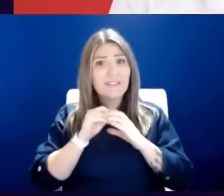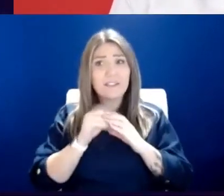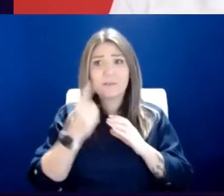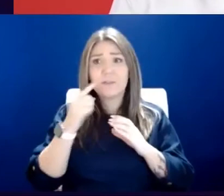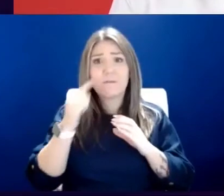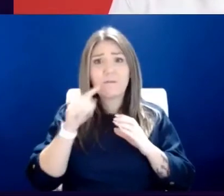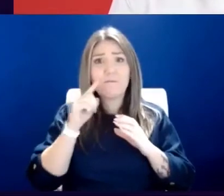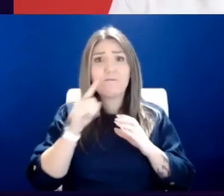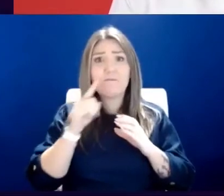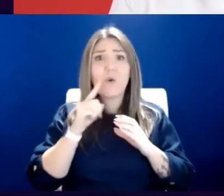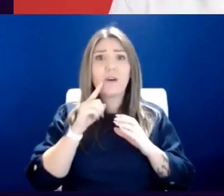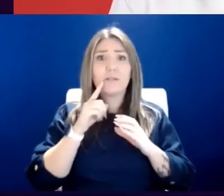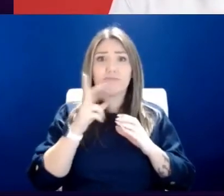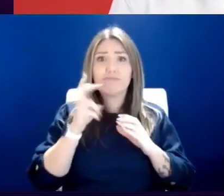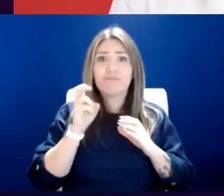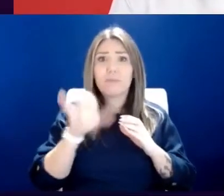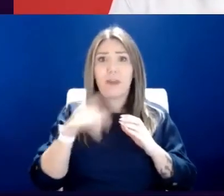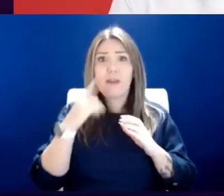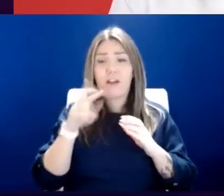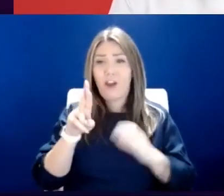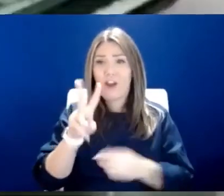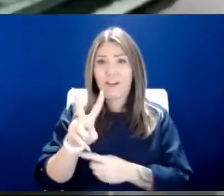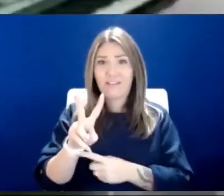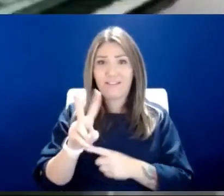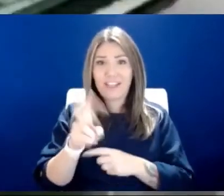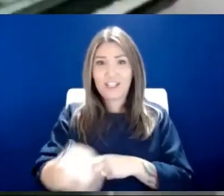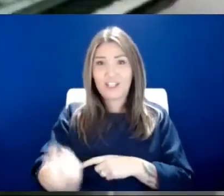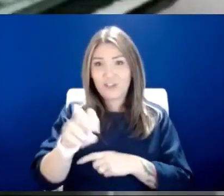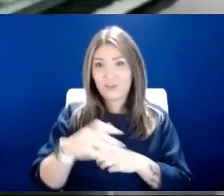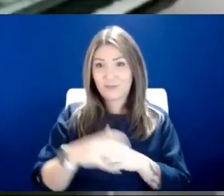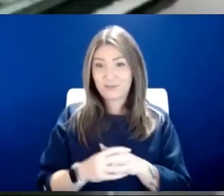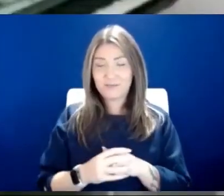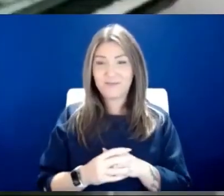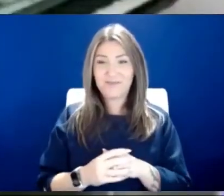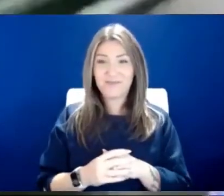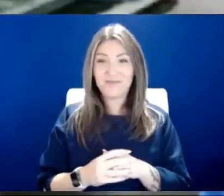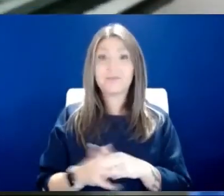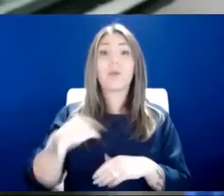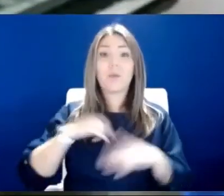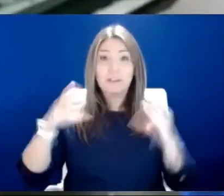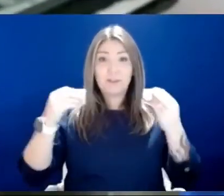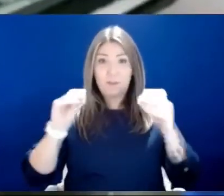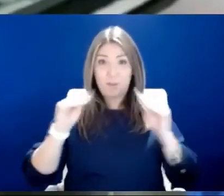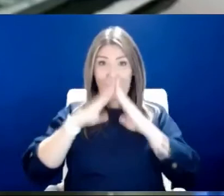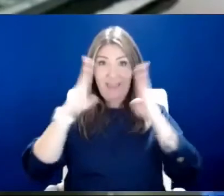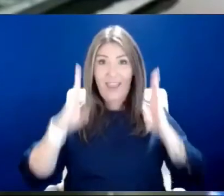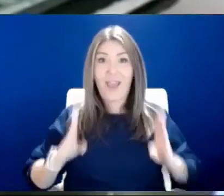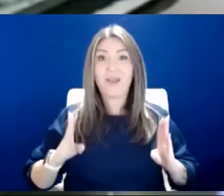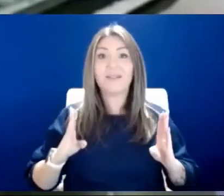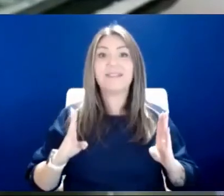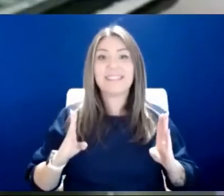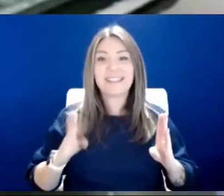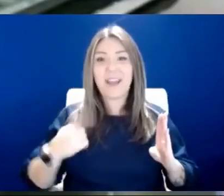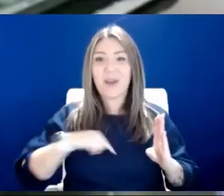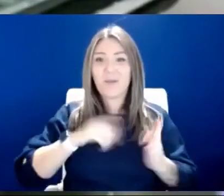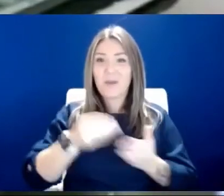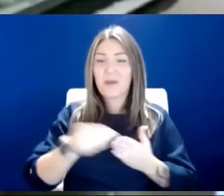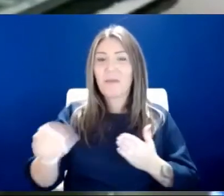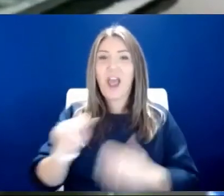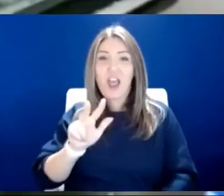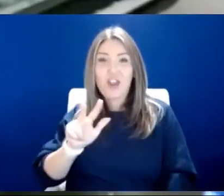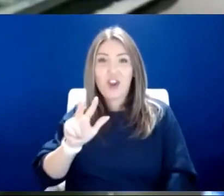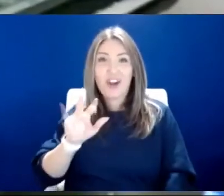trip. Yes, we sold our house when we bought a Really? 39-foot